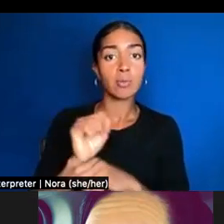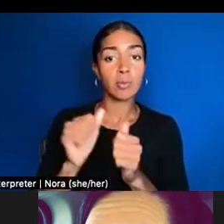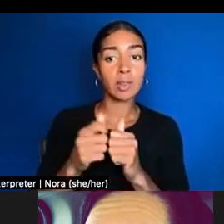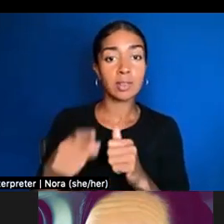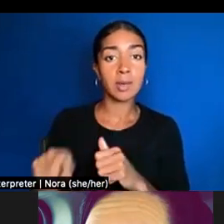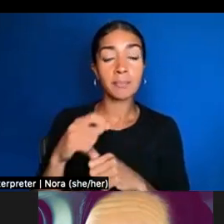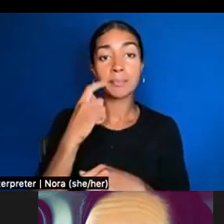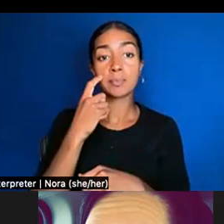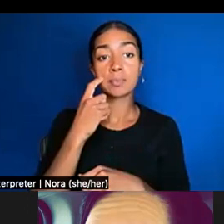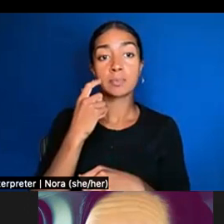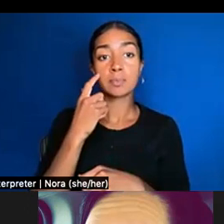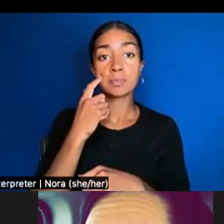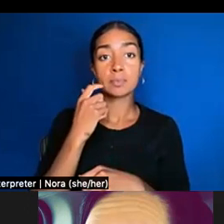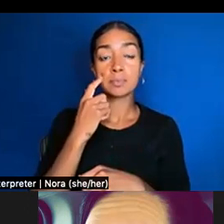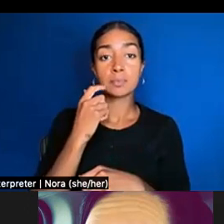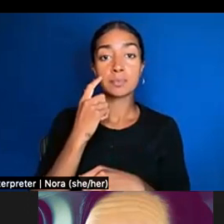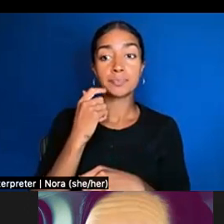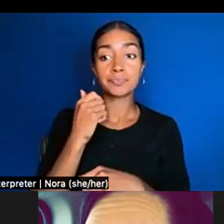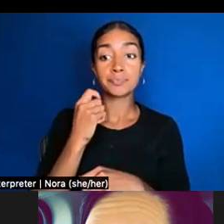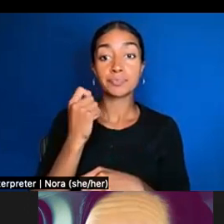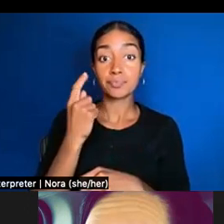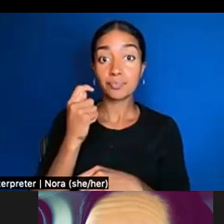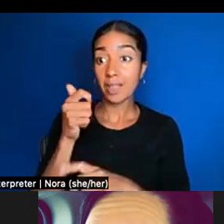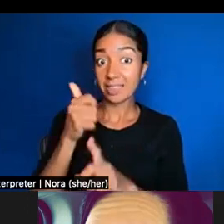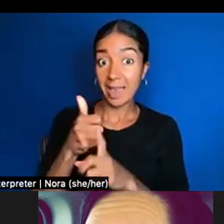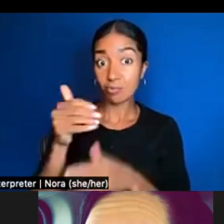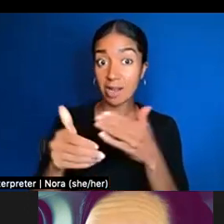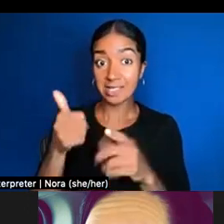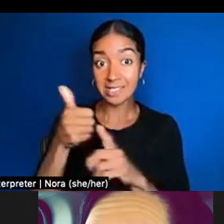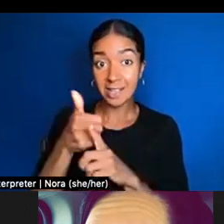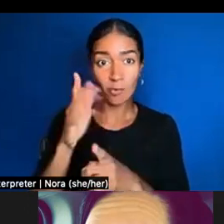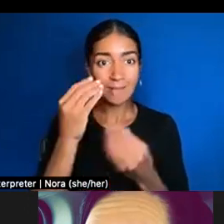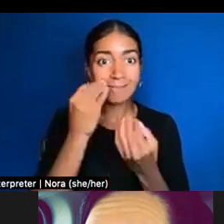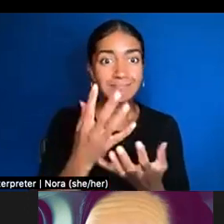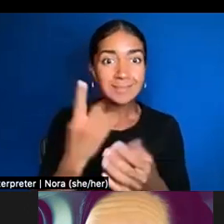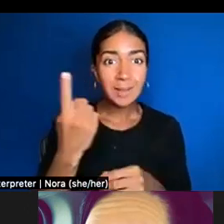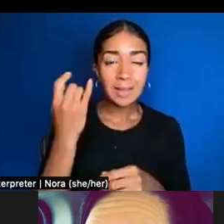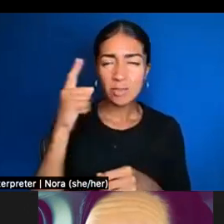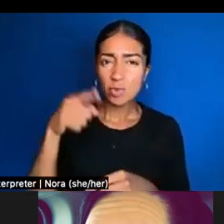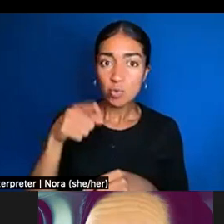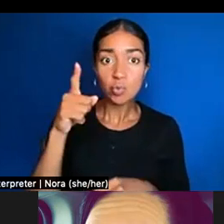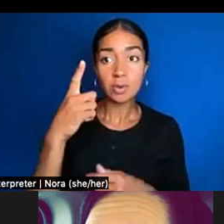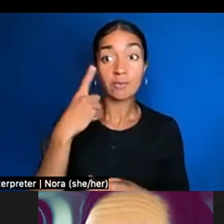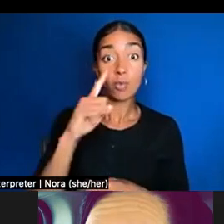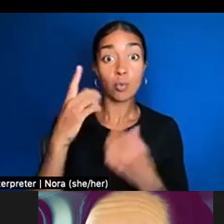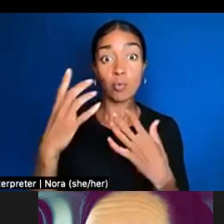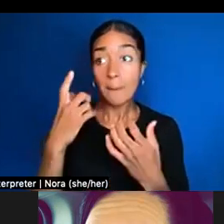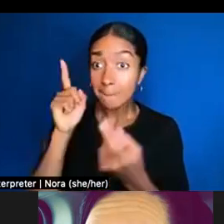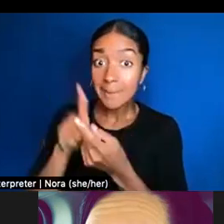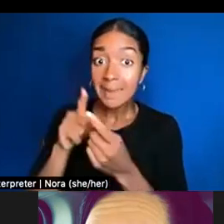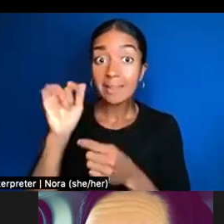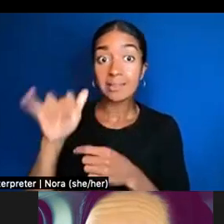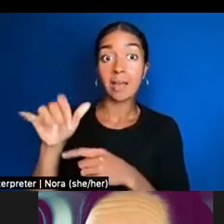And that in and of itself tells you something. If you have to jump through hoops even to meet your SANE,